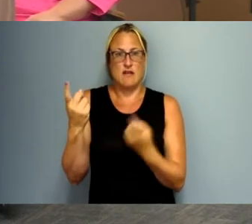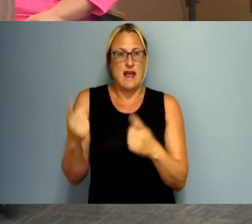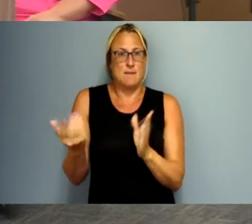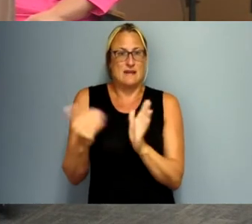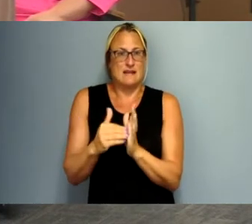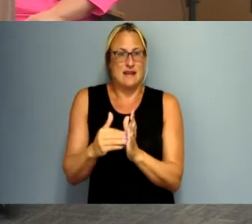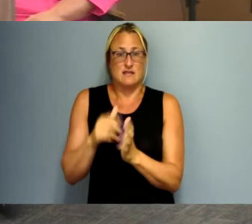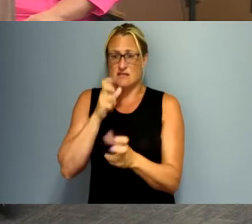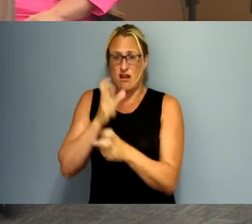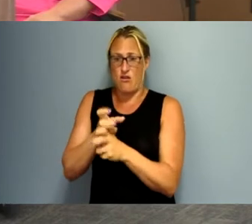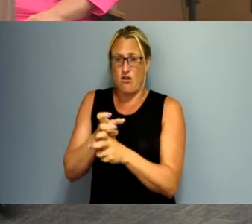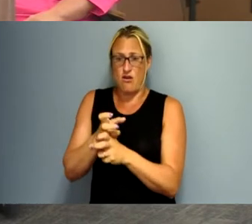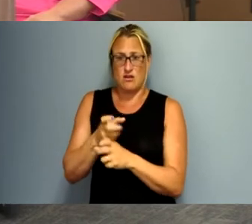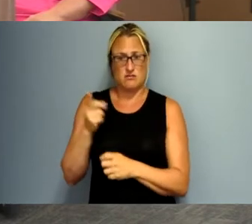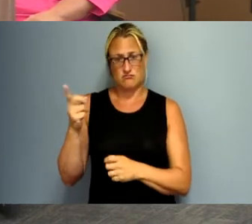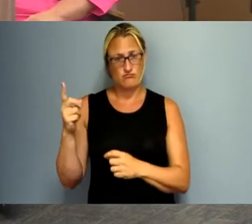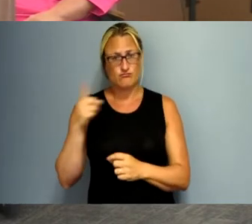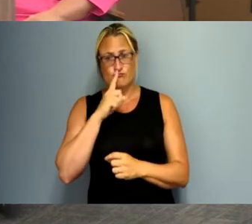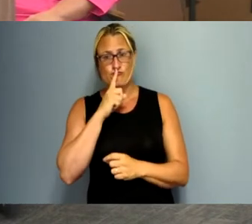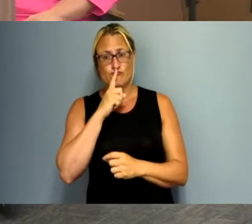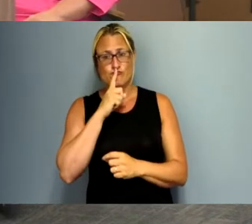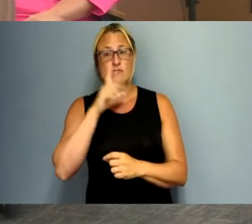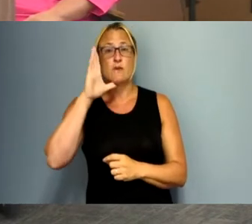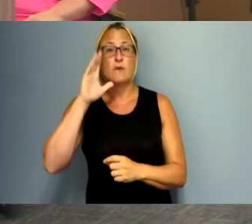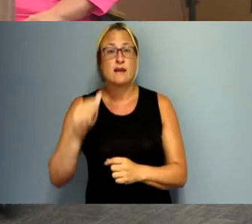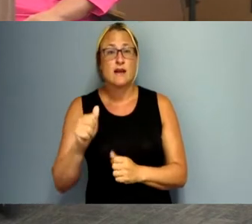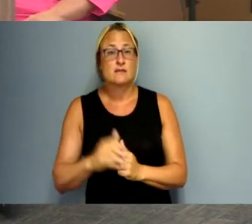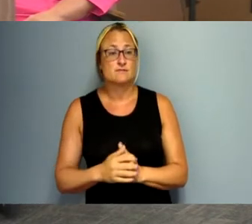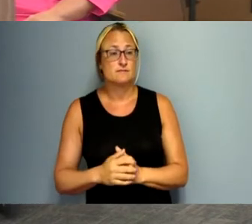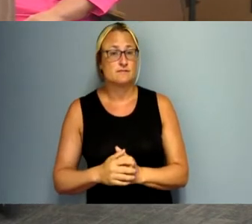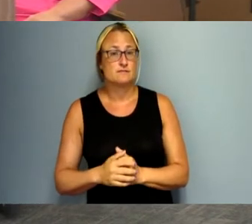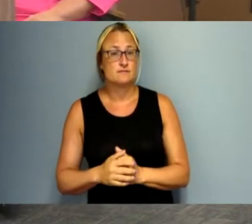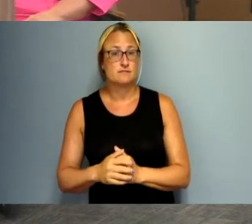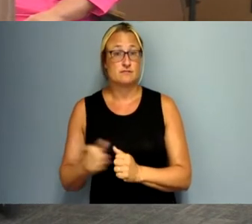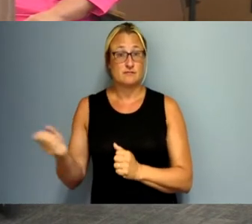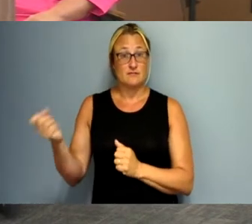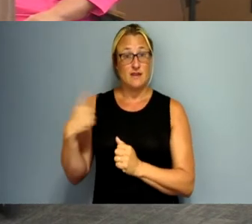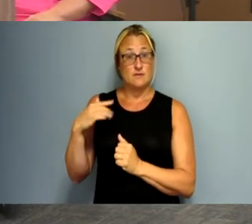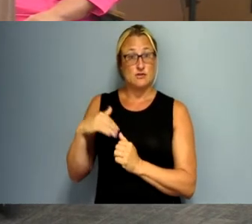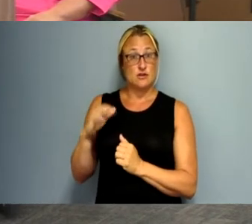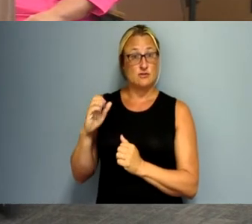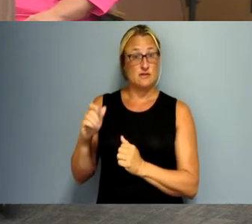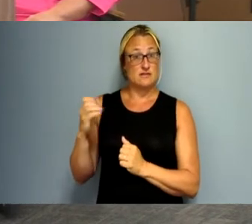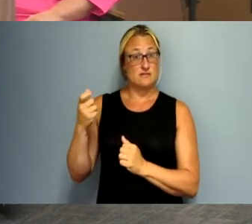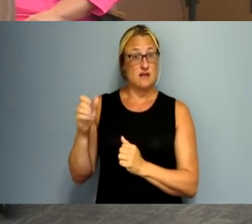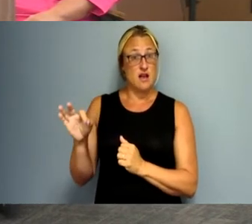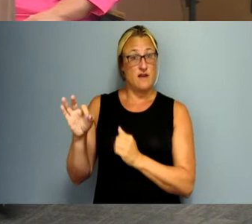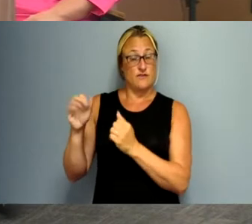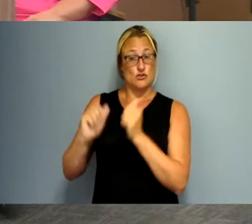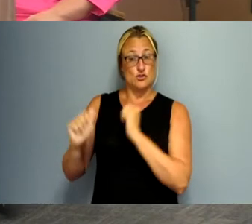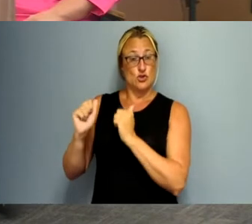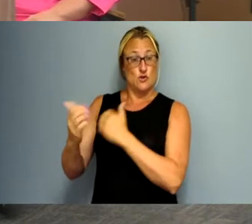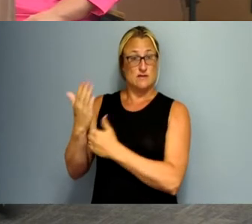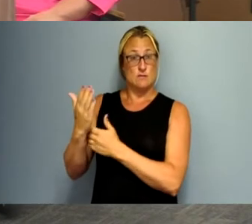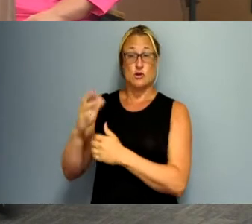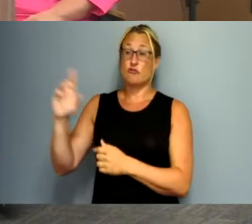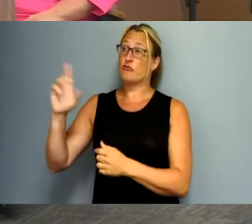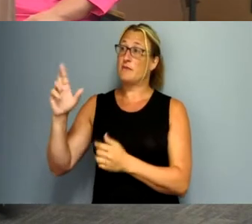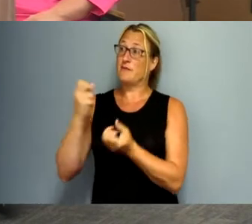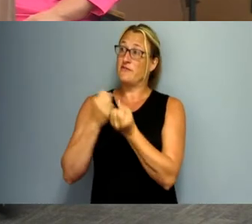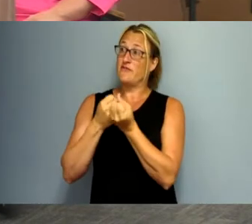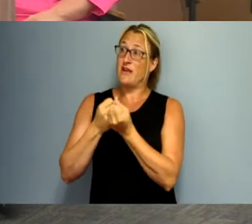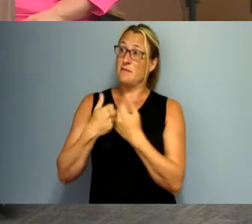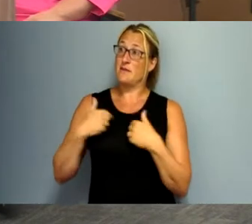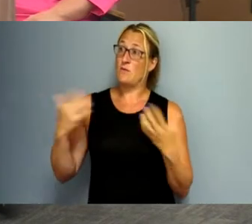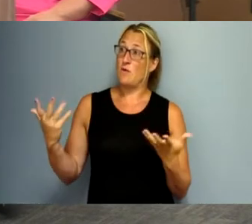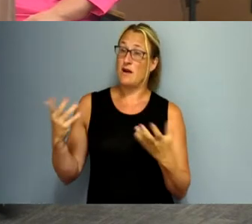that? Why haven't you done that? I was asked on the Chris DeGaulle show this morning what the Republicans have done to help me, and I had to say,